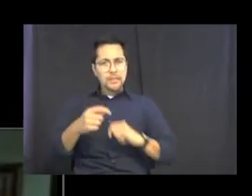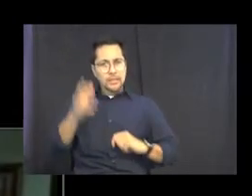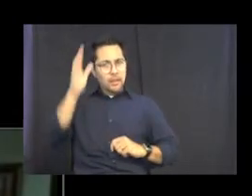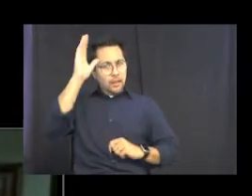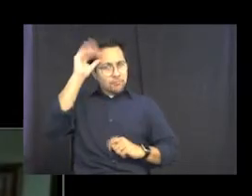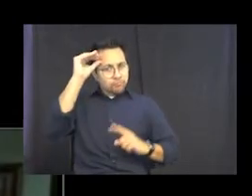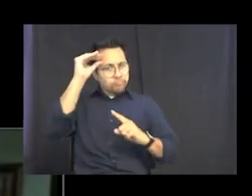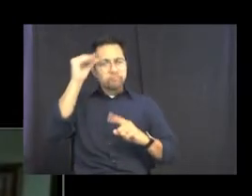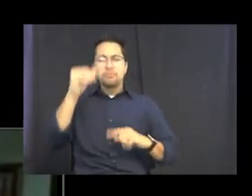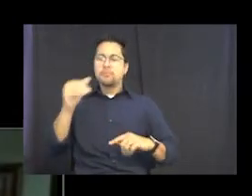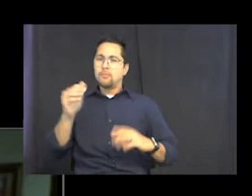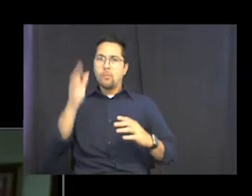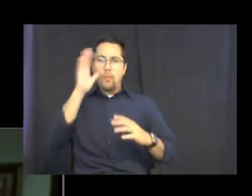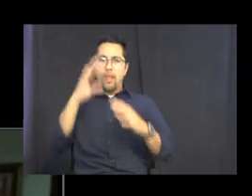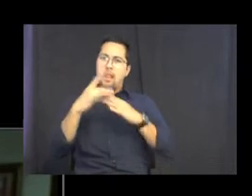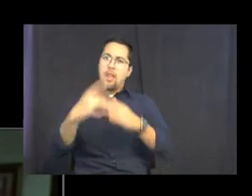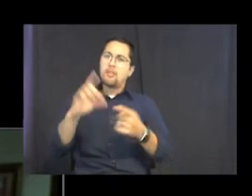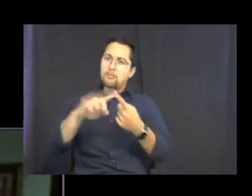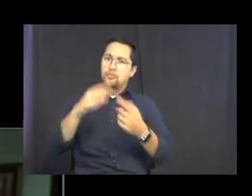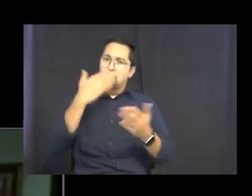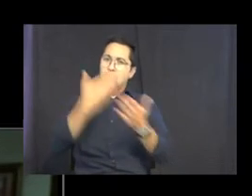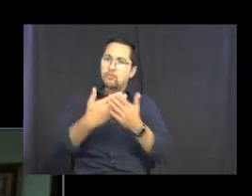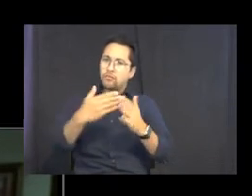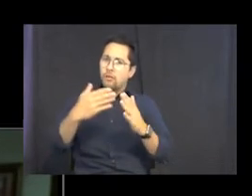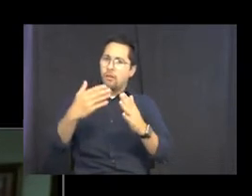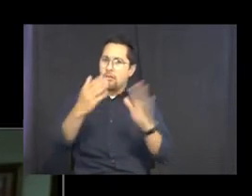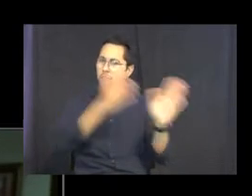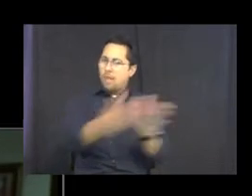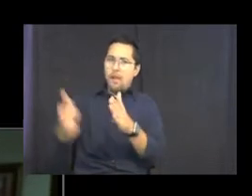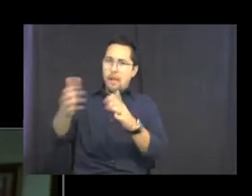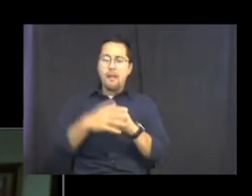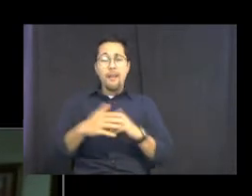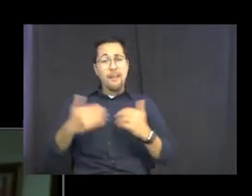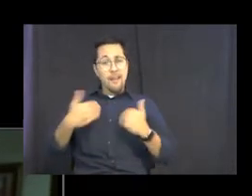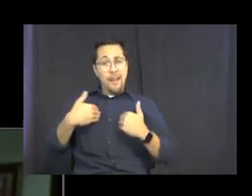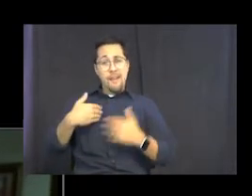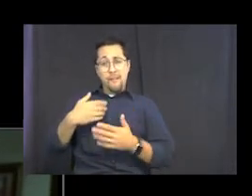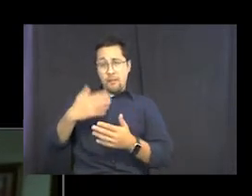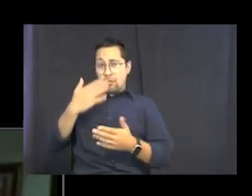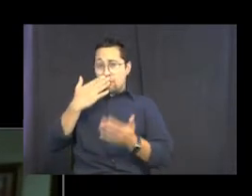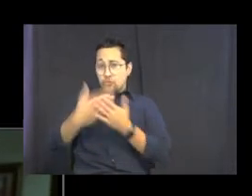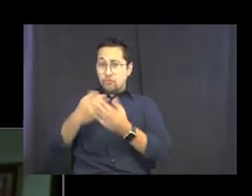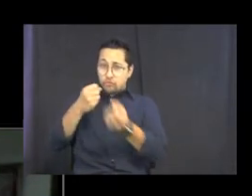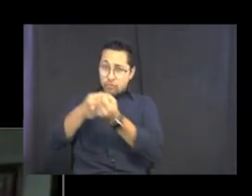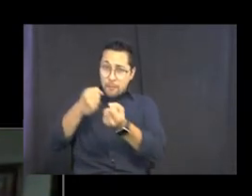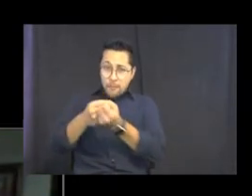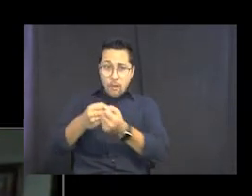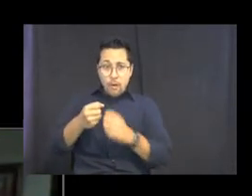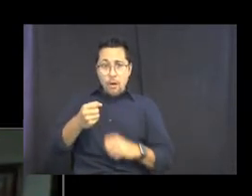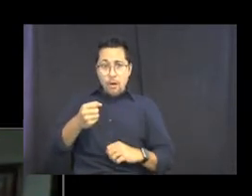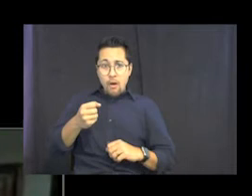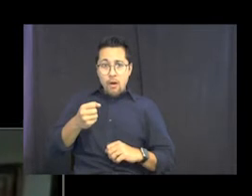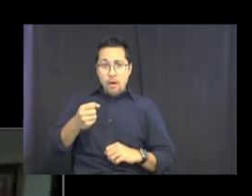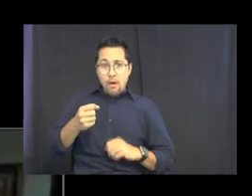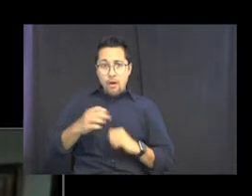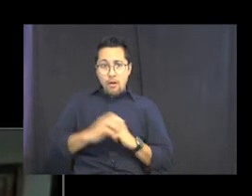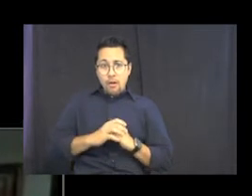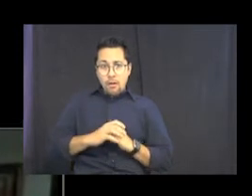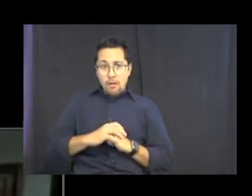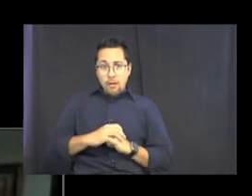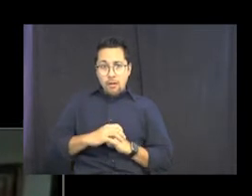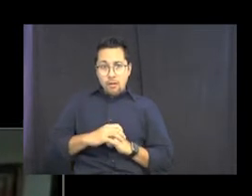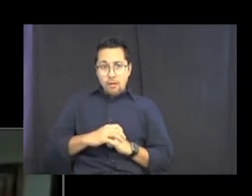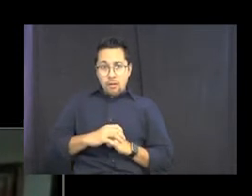game plan. Having support advocate alongside of you while